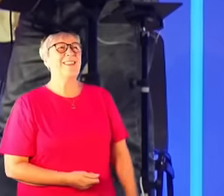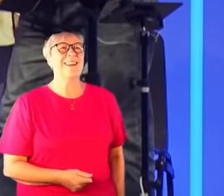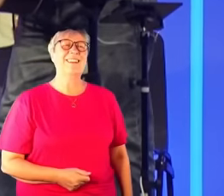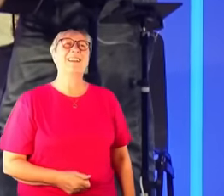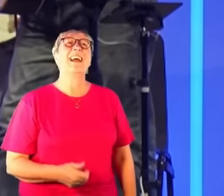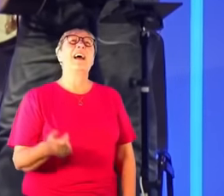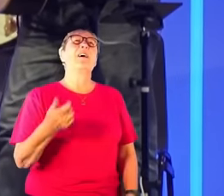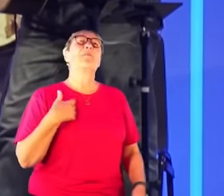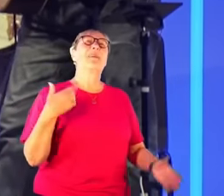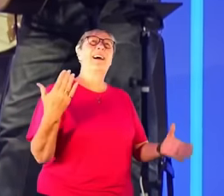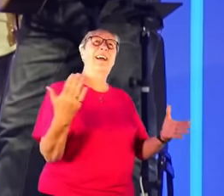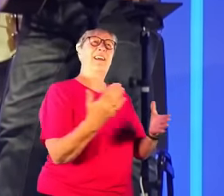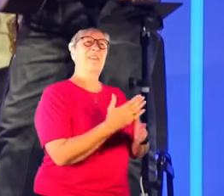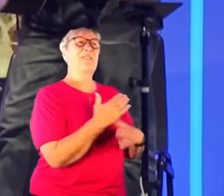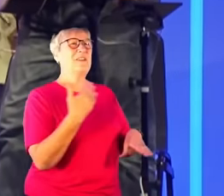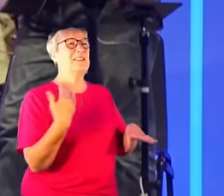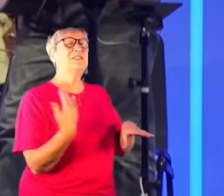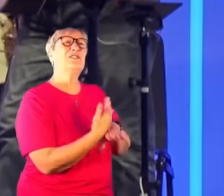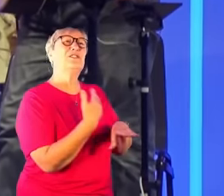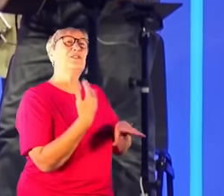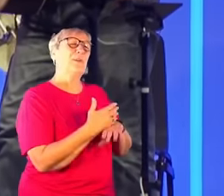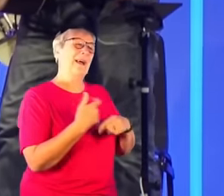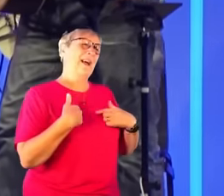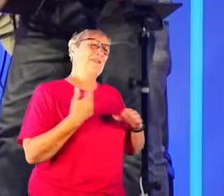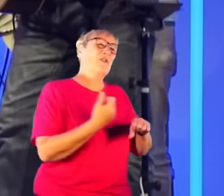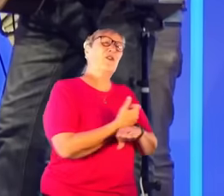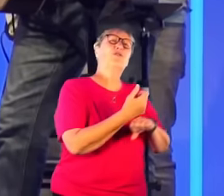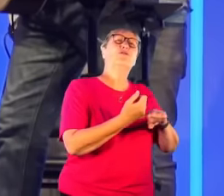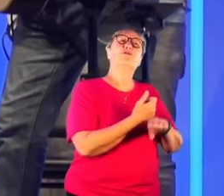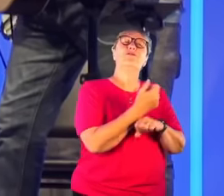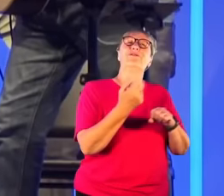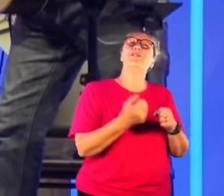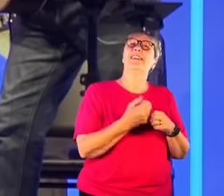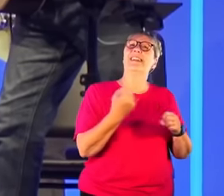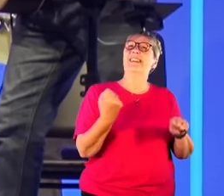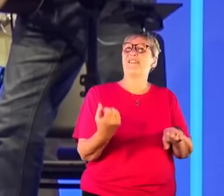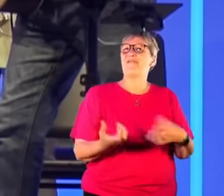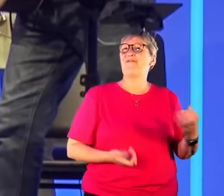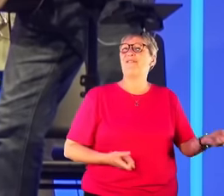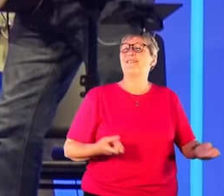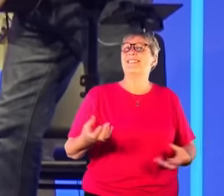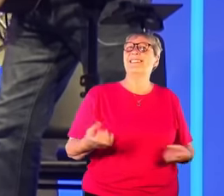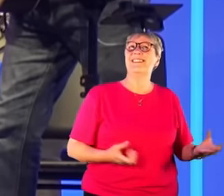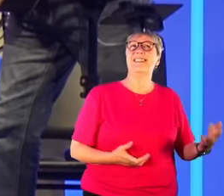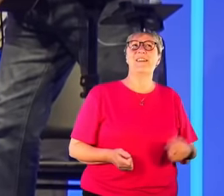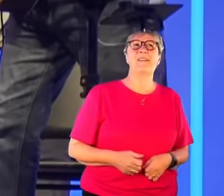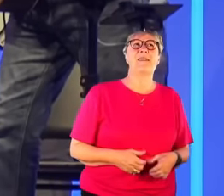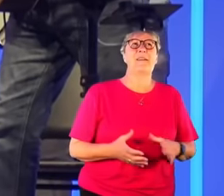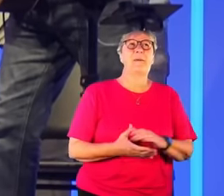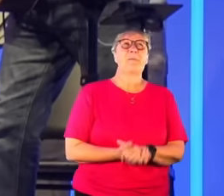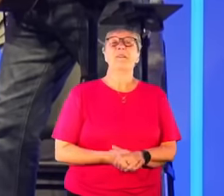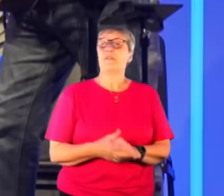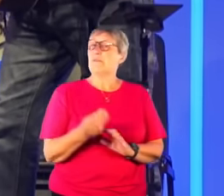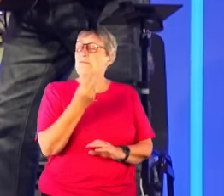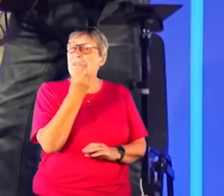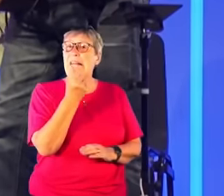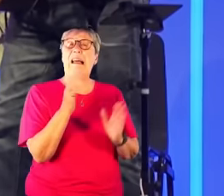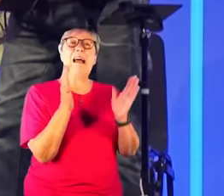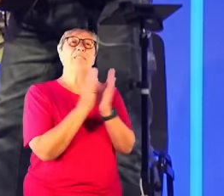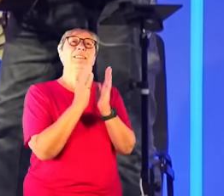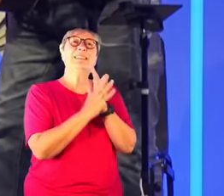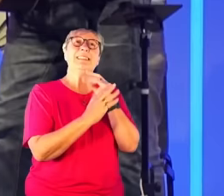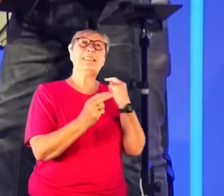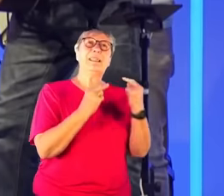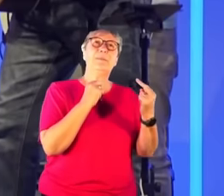My first job was actually a greengrocer. So we've got a greengrocer and a butcher. So there you go. We're halfway there to a Sunday roast. Now, Phil, you did